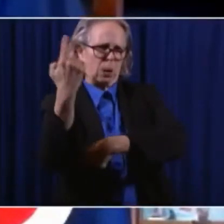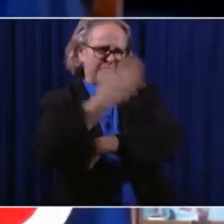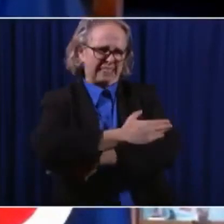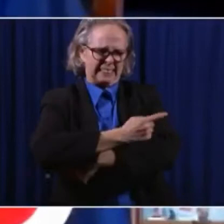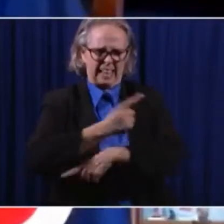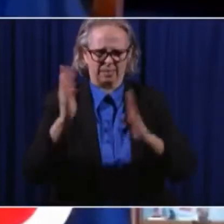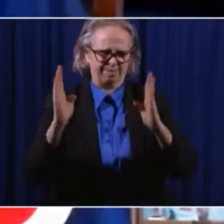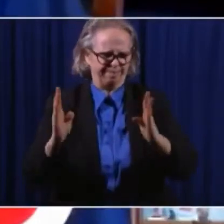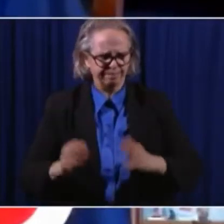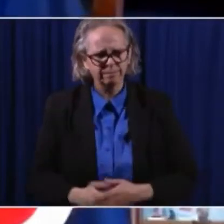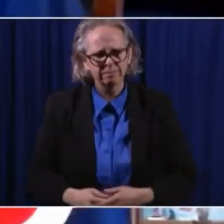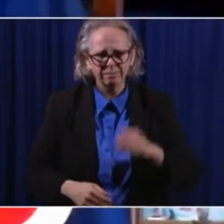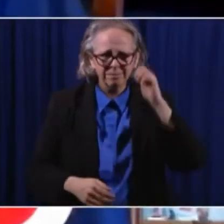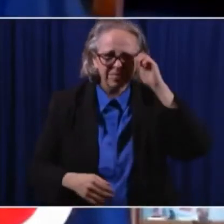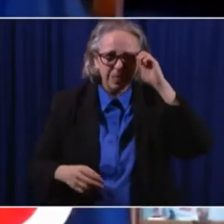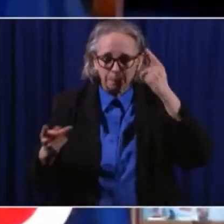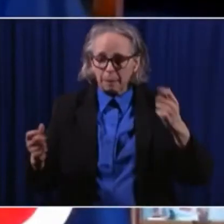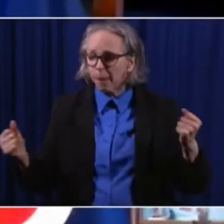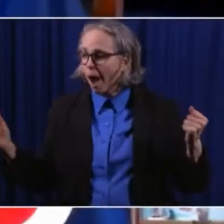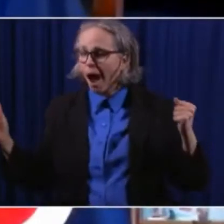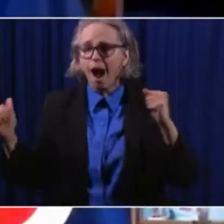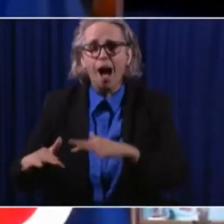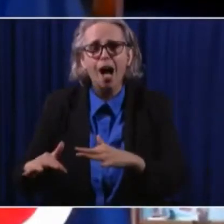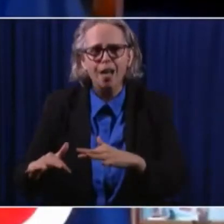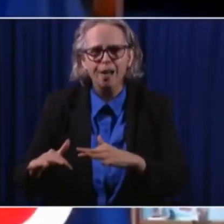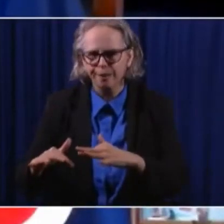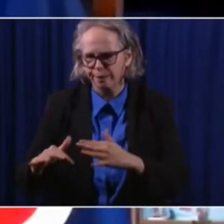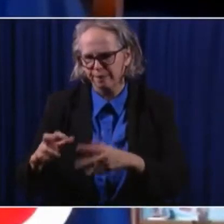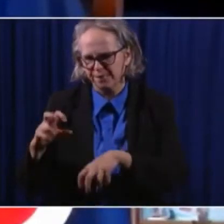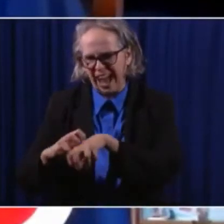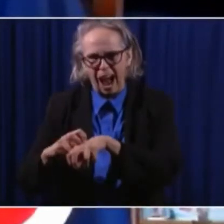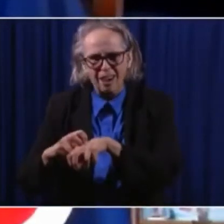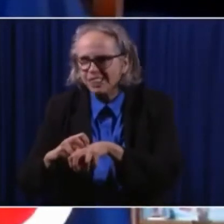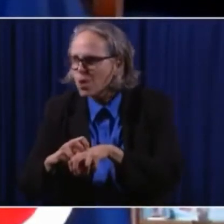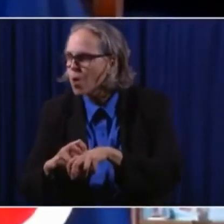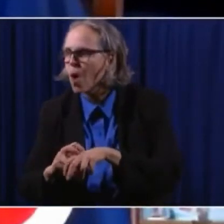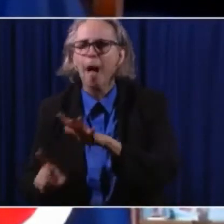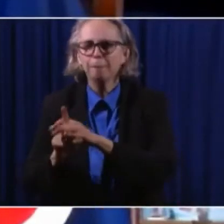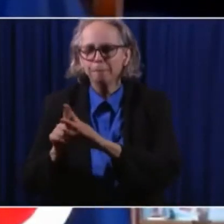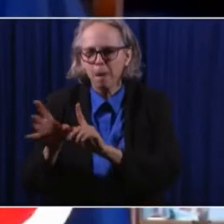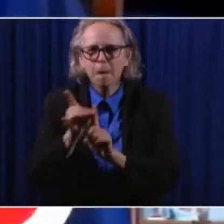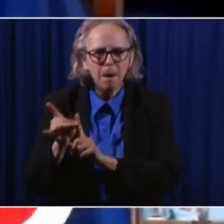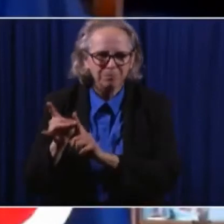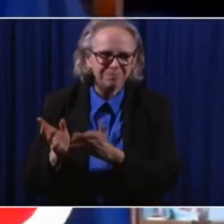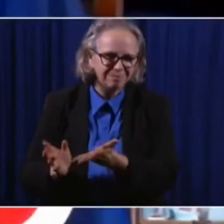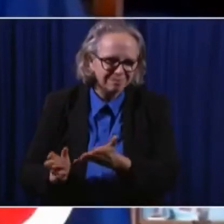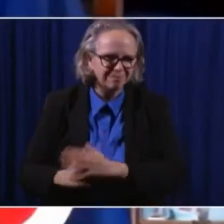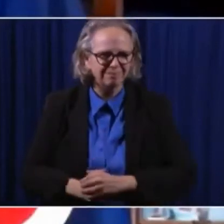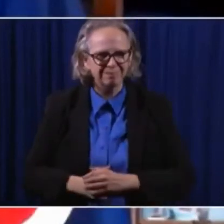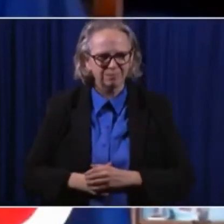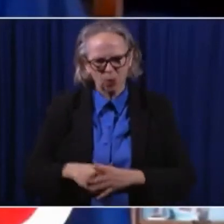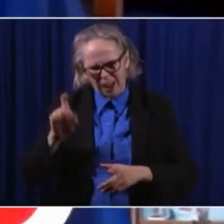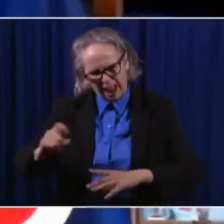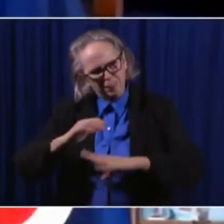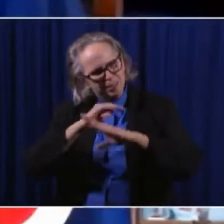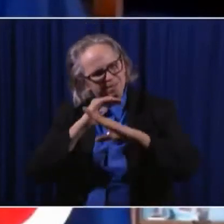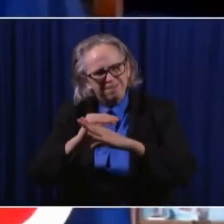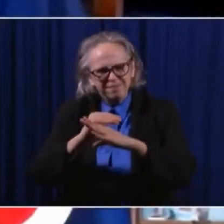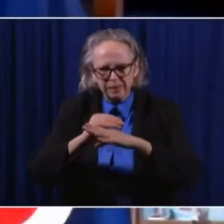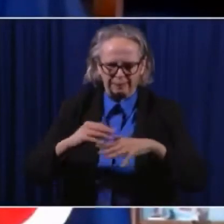a while, we need to make sure that fewer people are coming together and spreading the virus. No shutdowns, just a